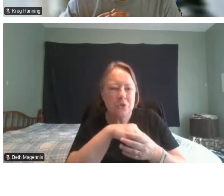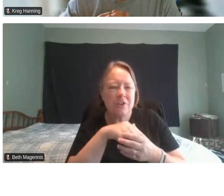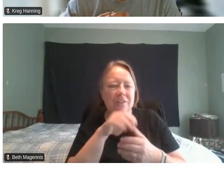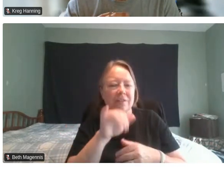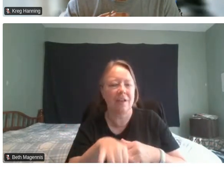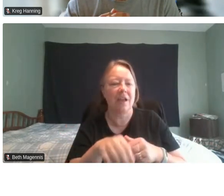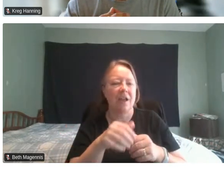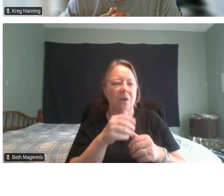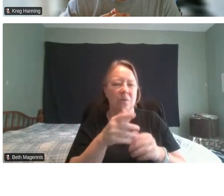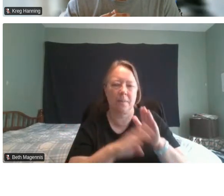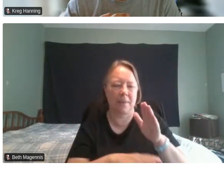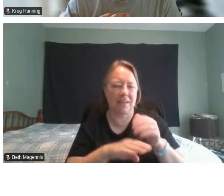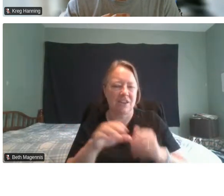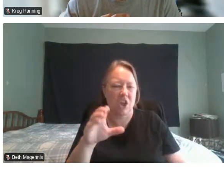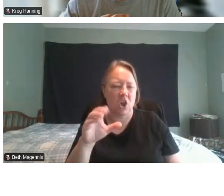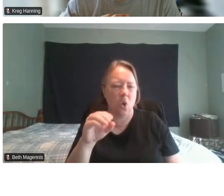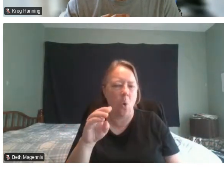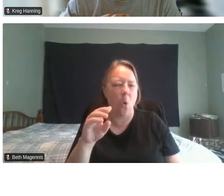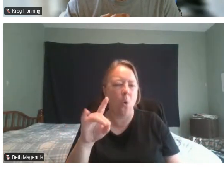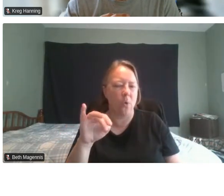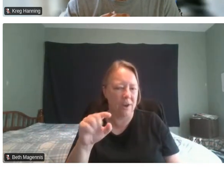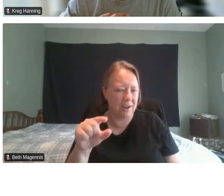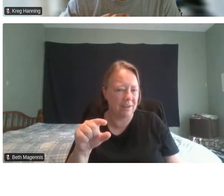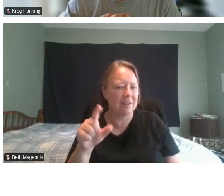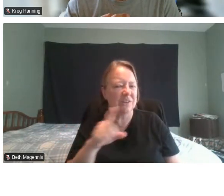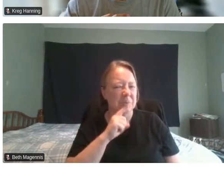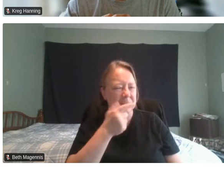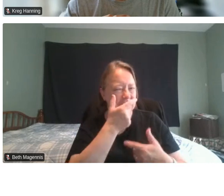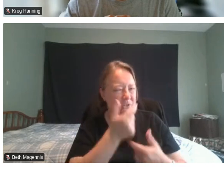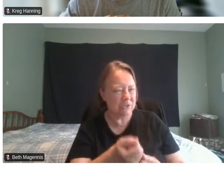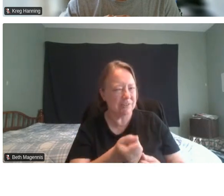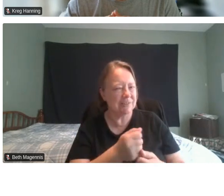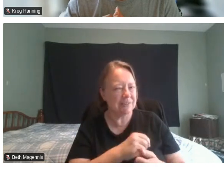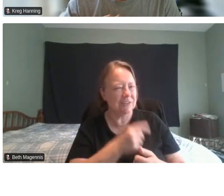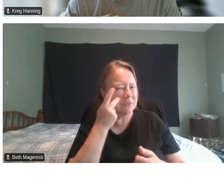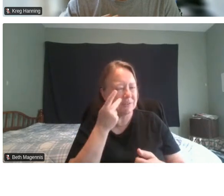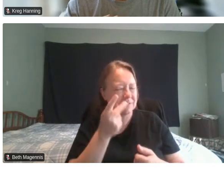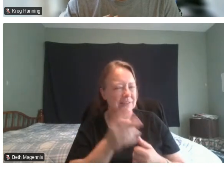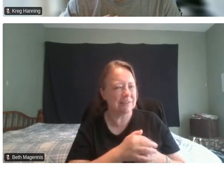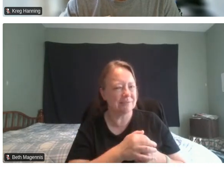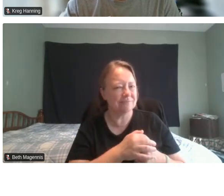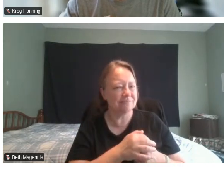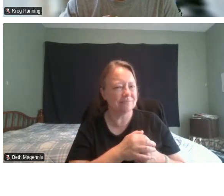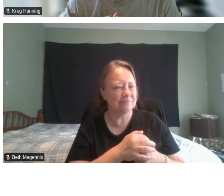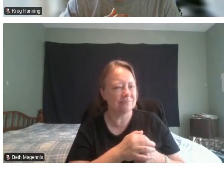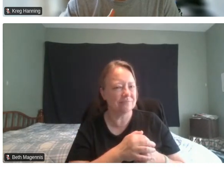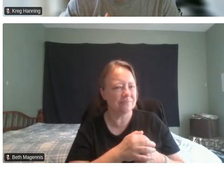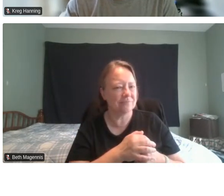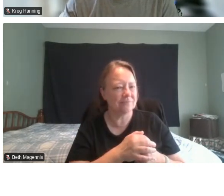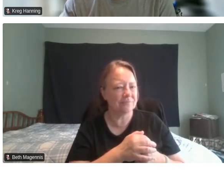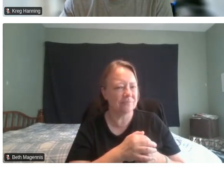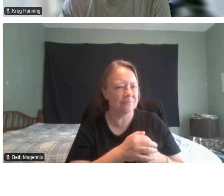some basic coding. That is really interesting to see.